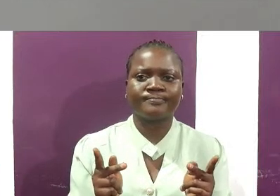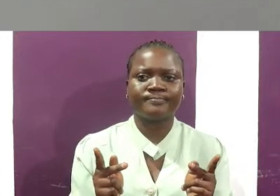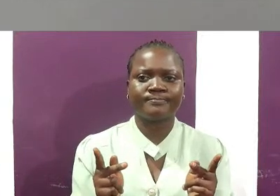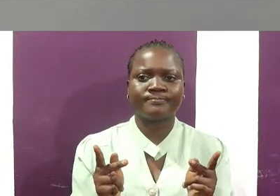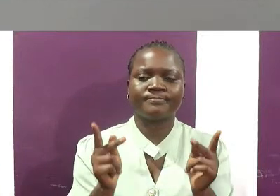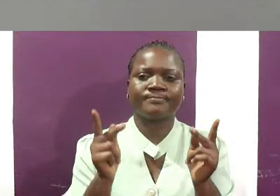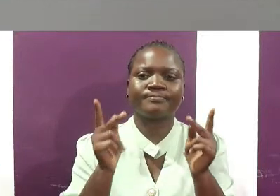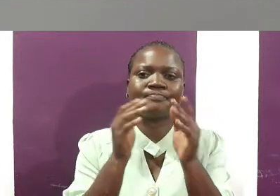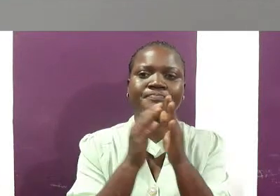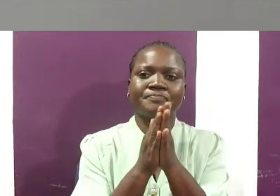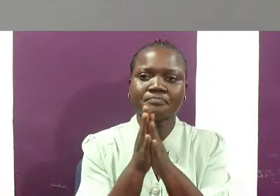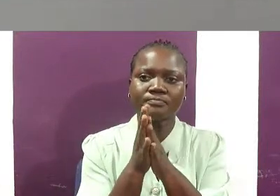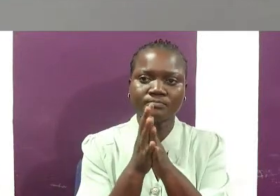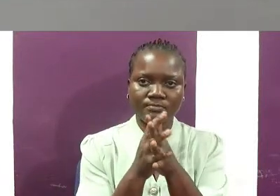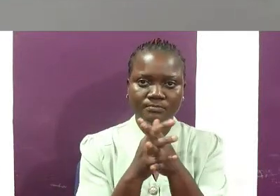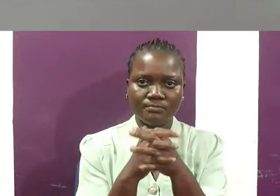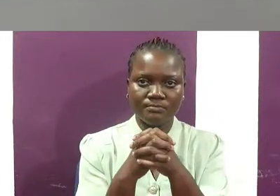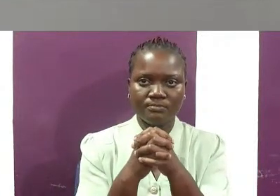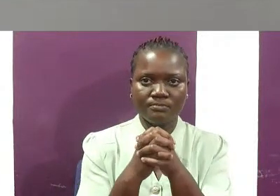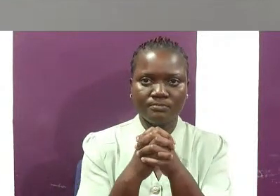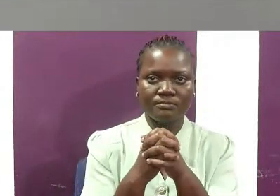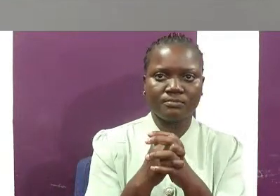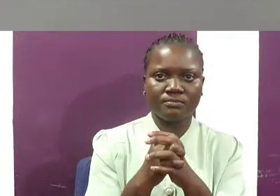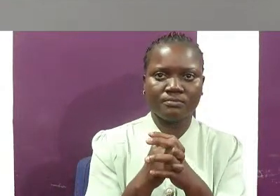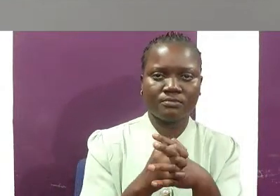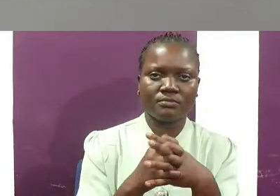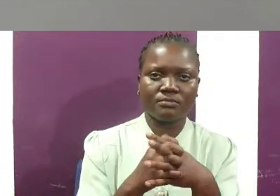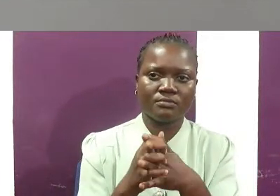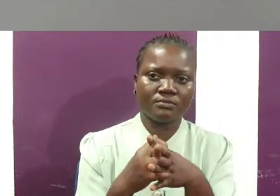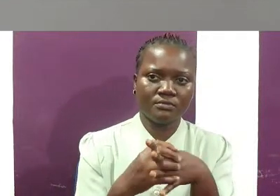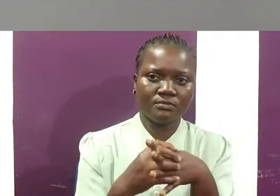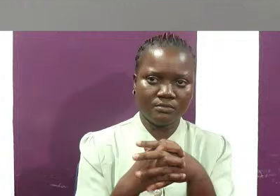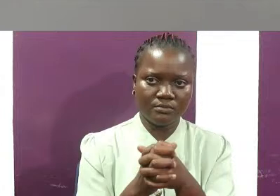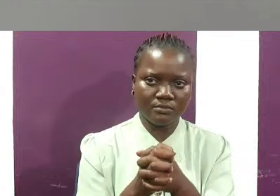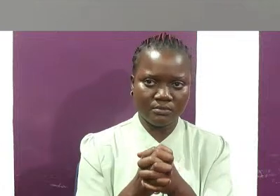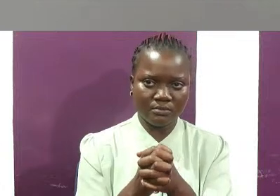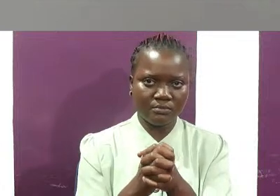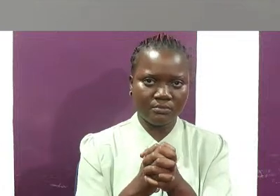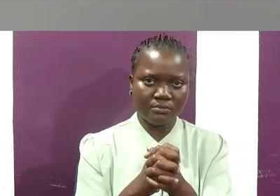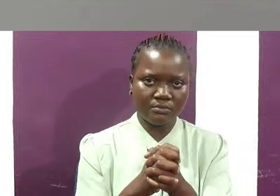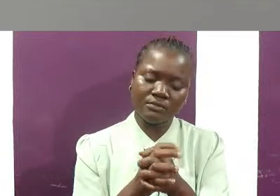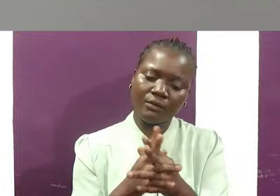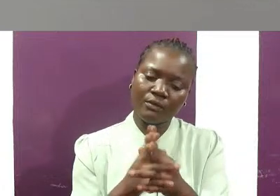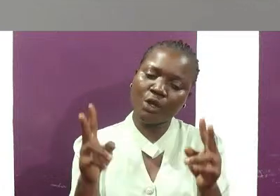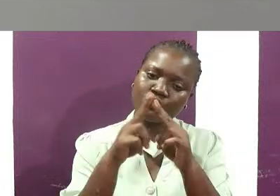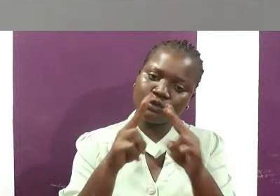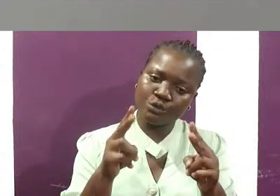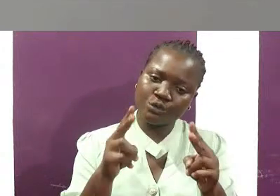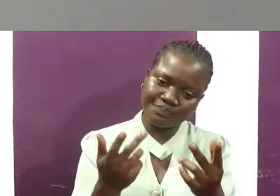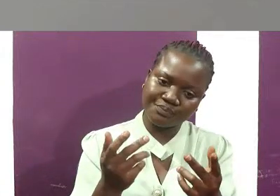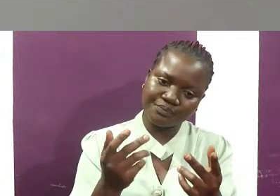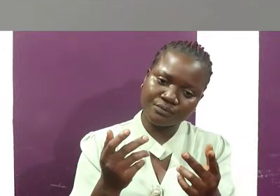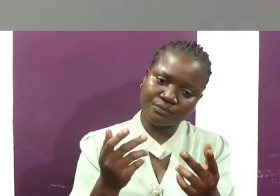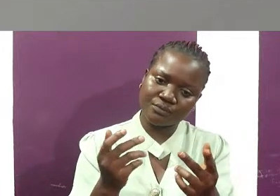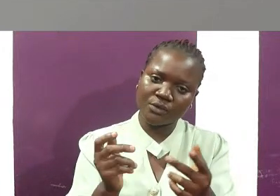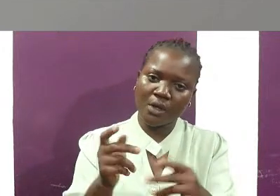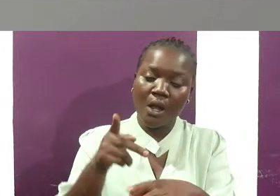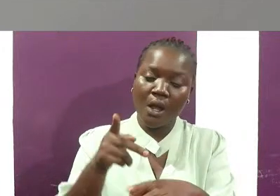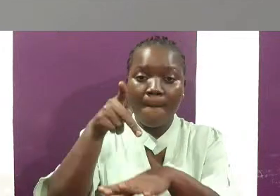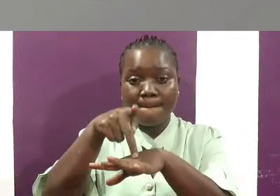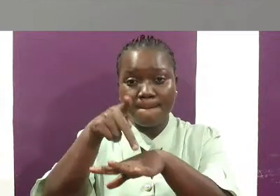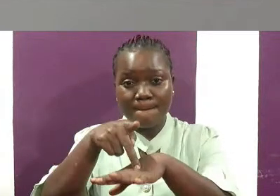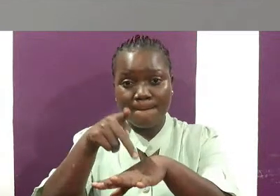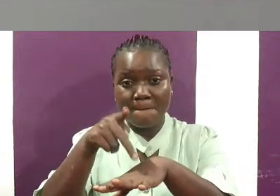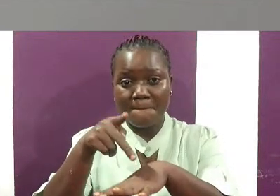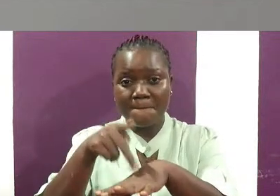you. Follow the new law, which is far better than what we had before. It is also for Paul. Say, na and who in here say, ye